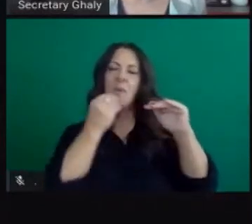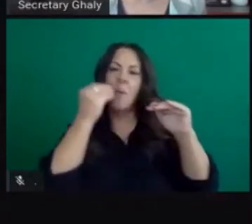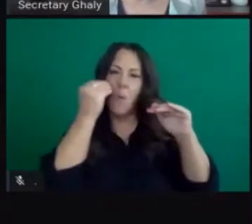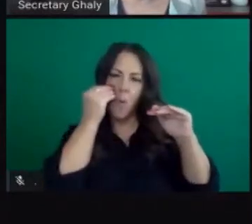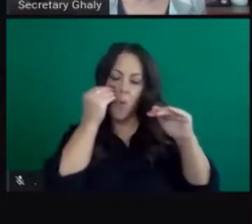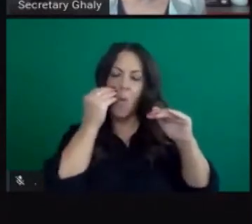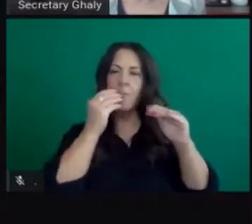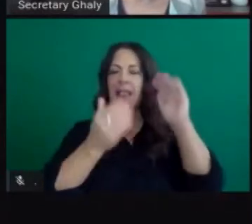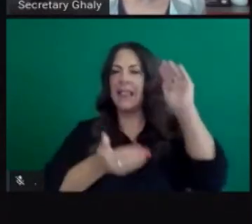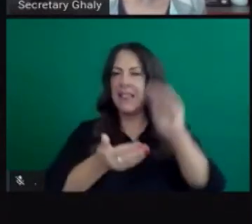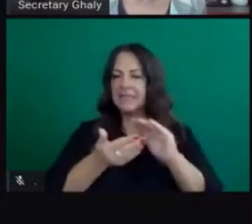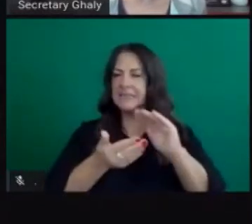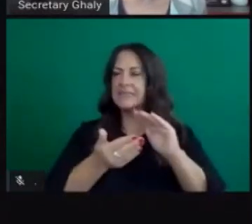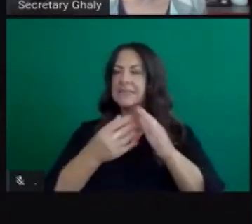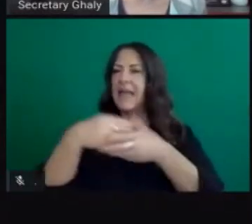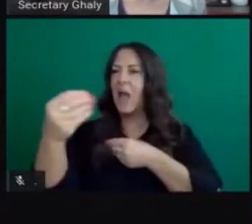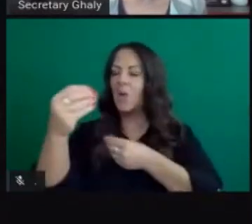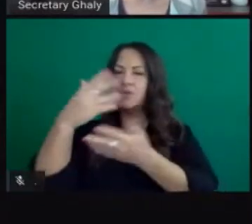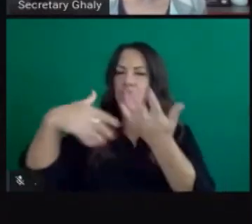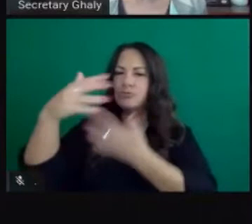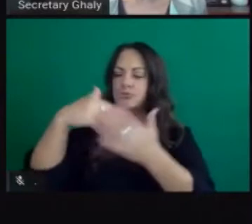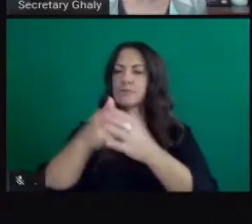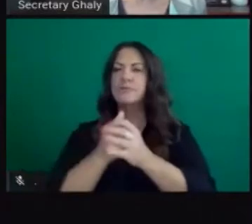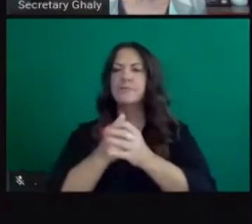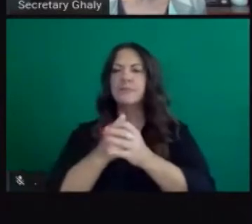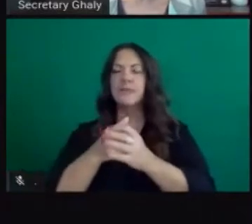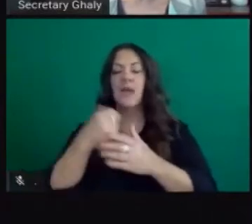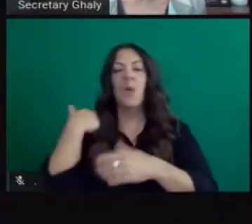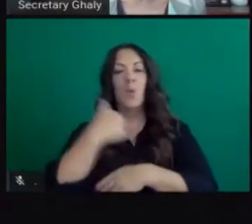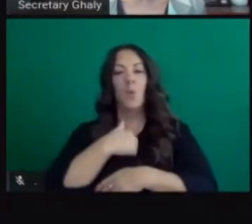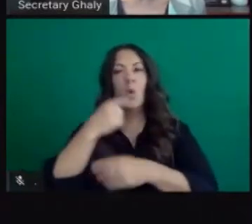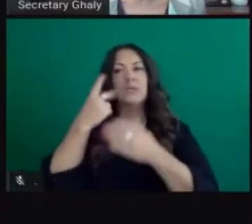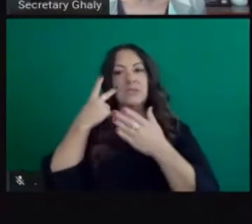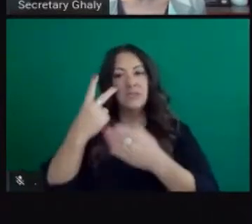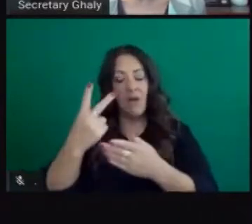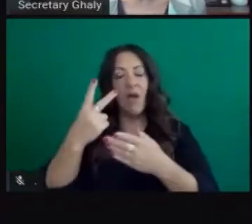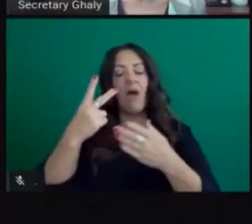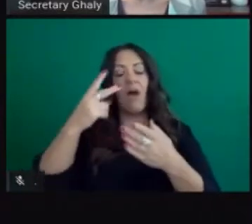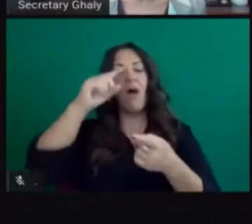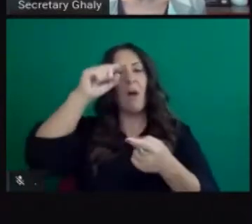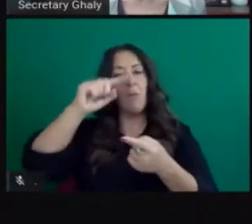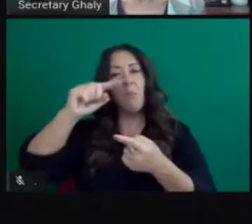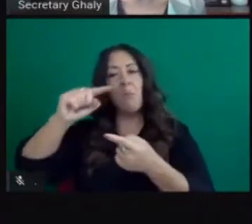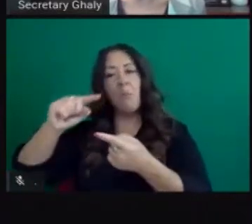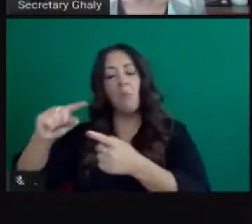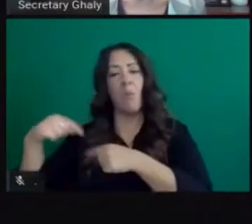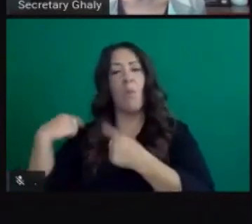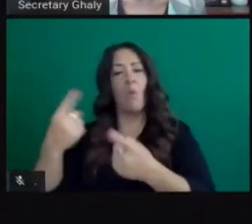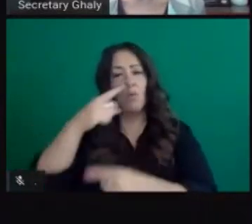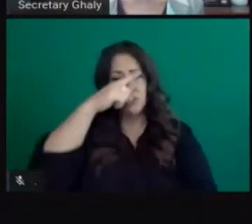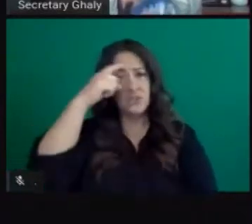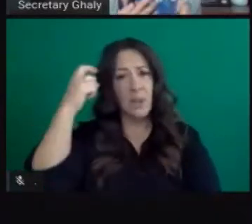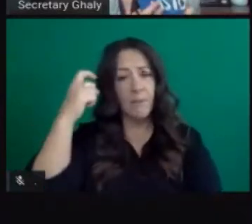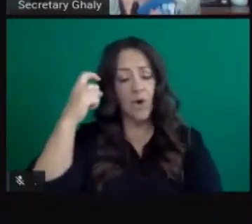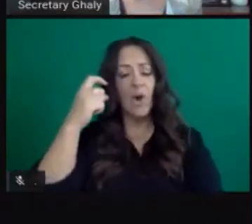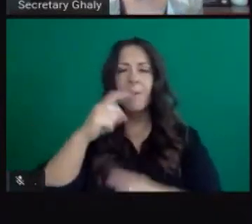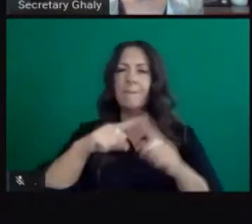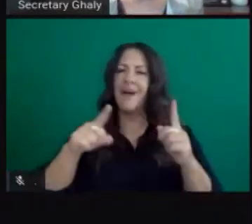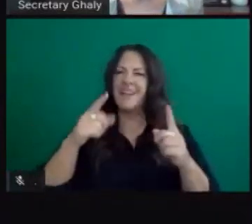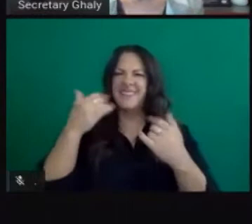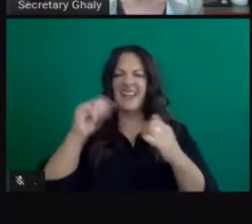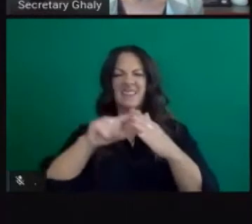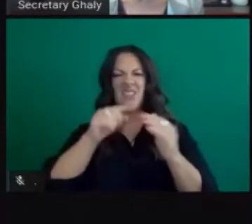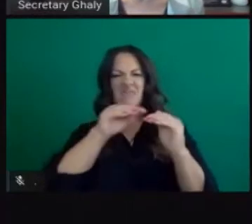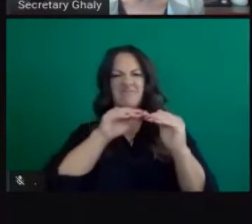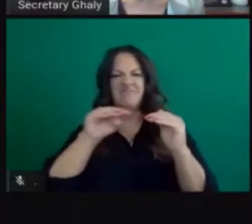our cases have decreased from our peak over the summer, but they have been plateauing. And in order to keep safely reopening, we need to all be doing these